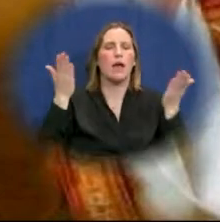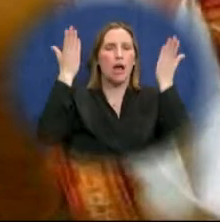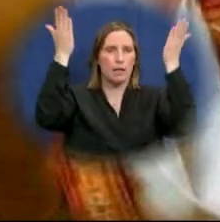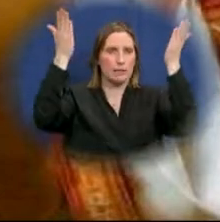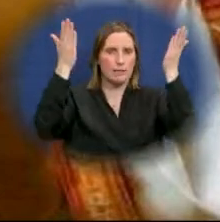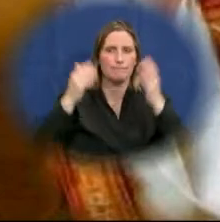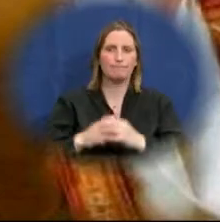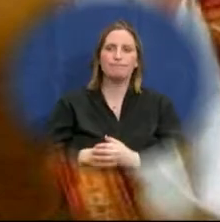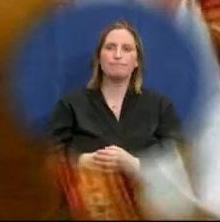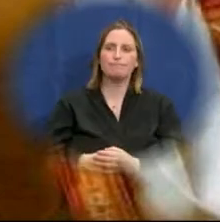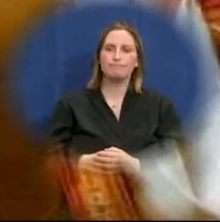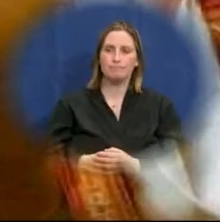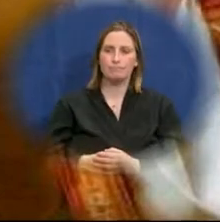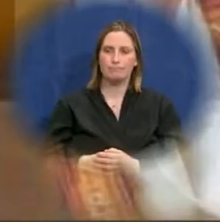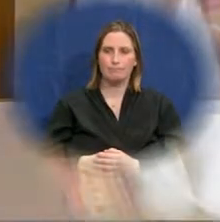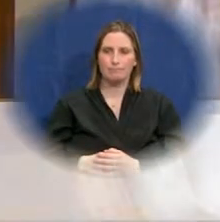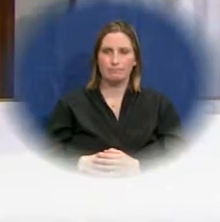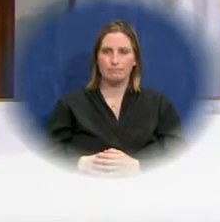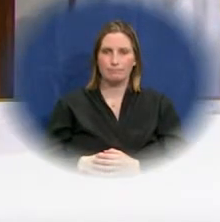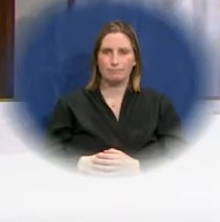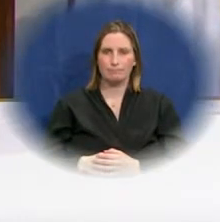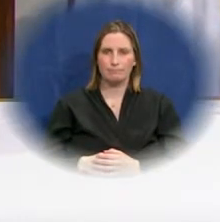highest.